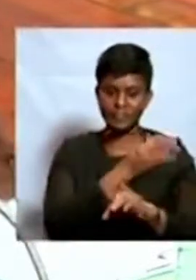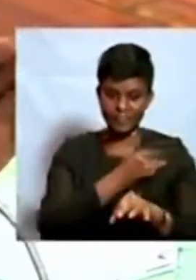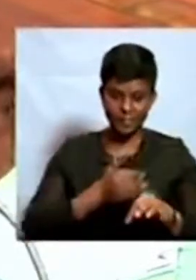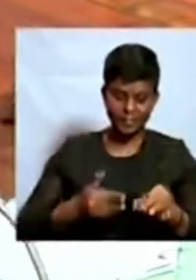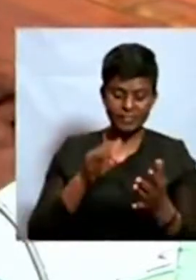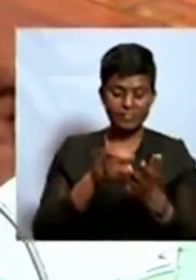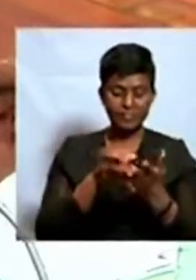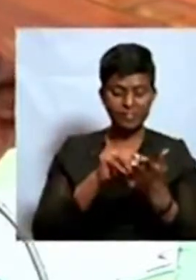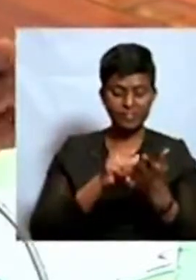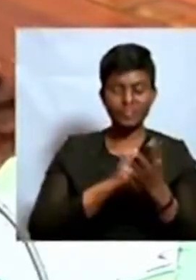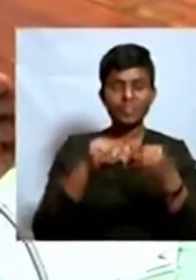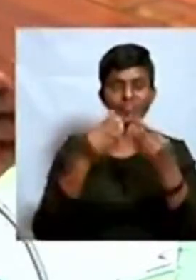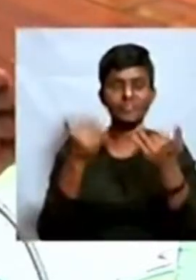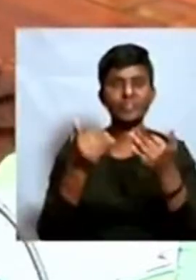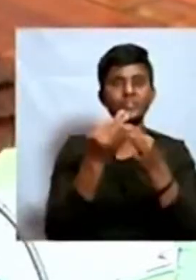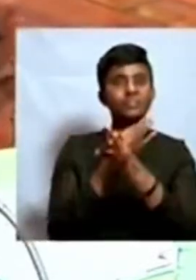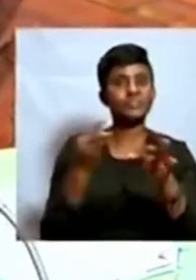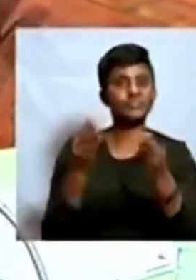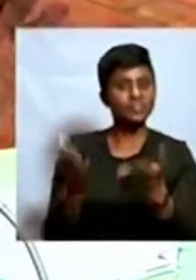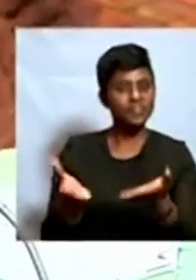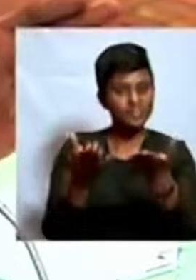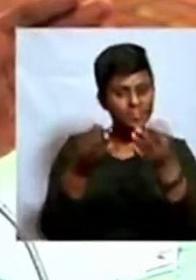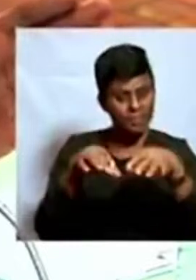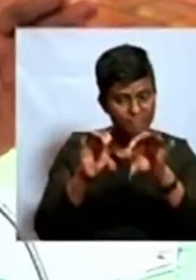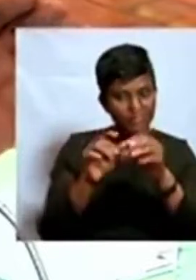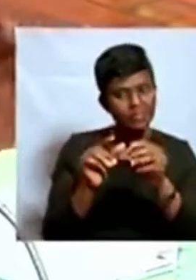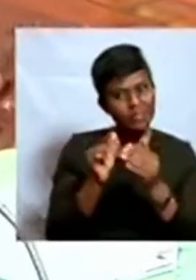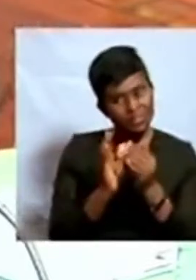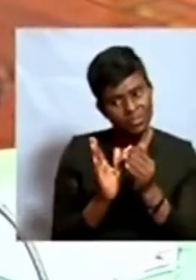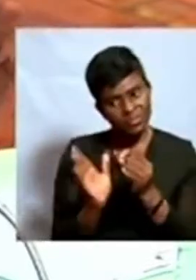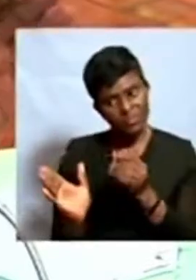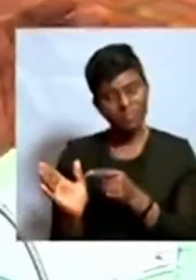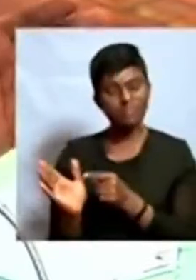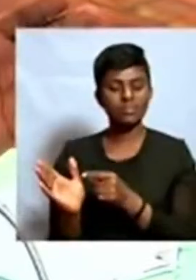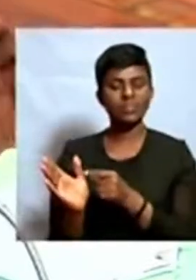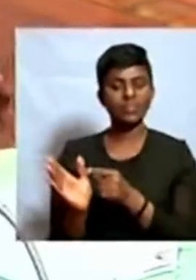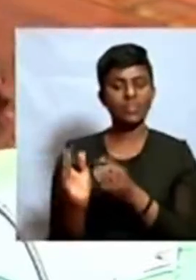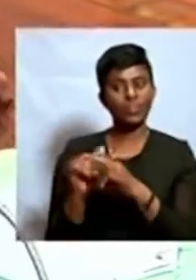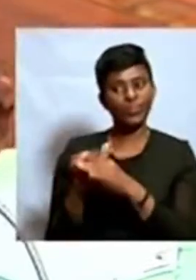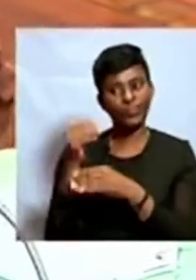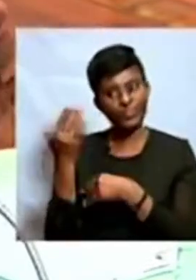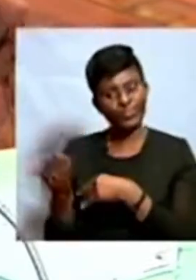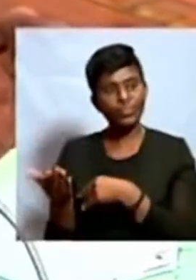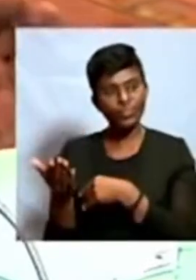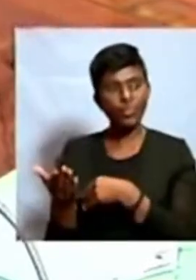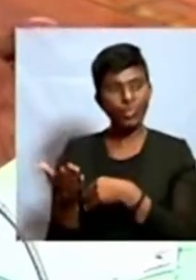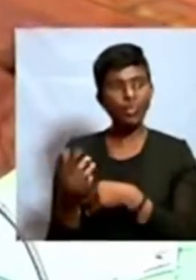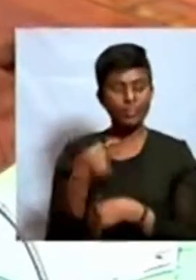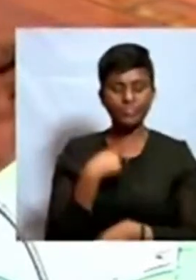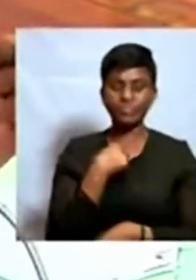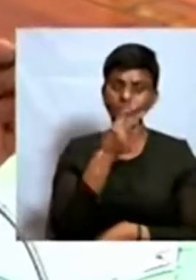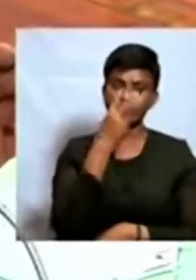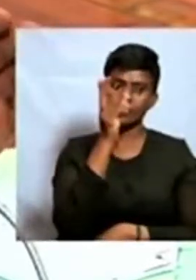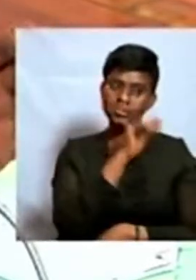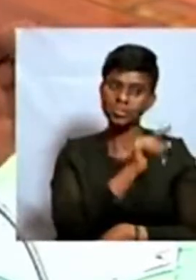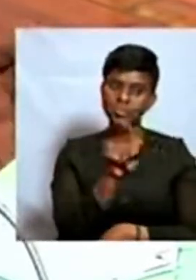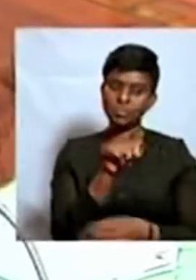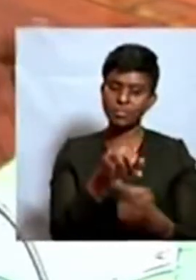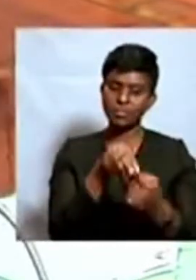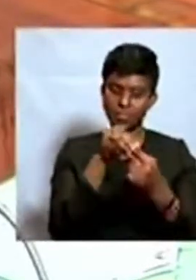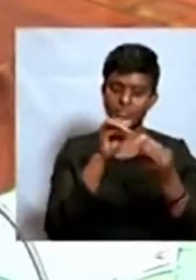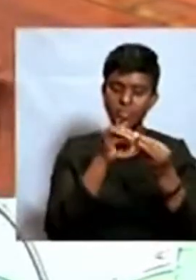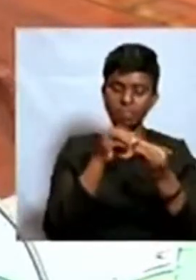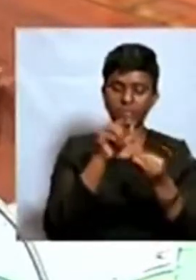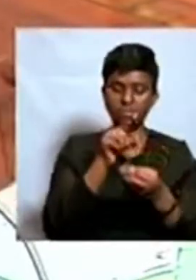matter, we had given a leeway that we go a little outside. But I've noticed, especially as